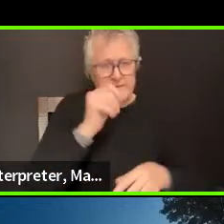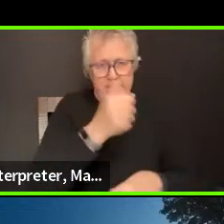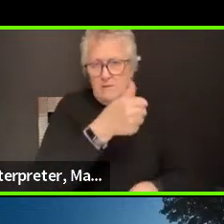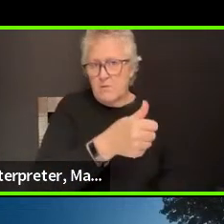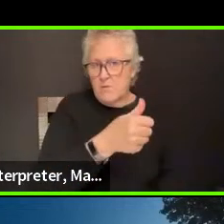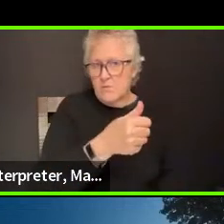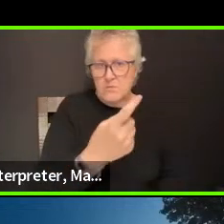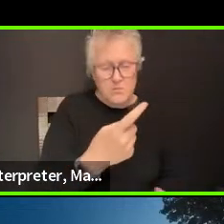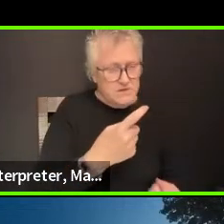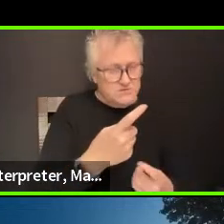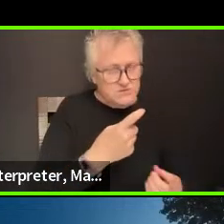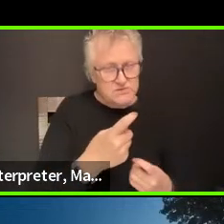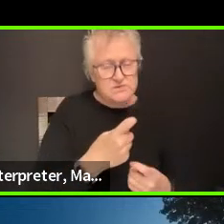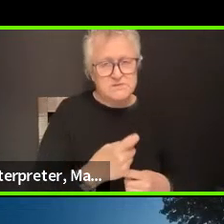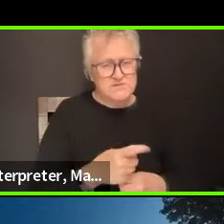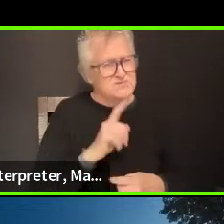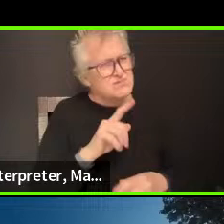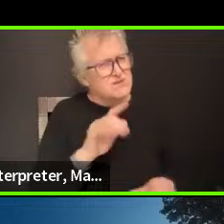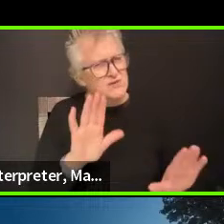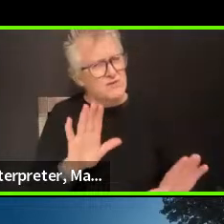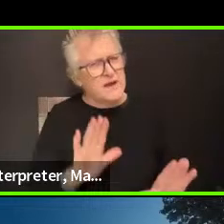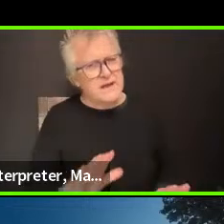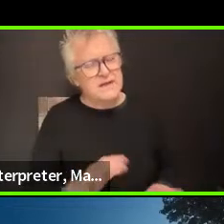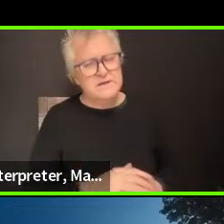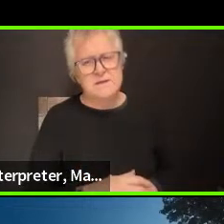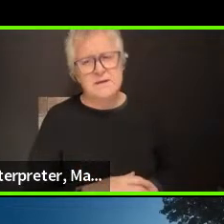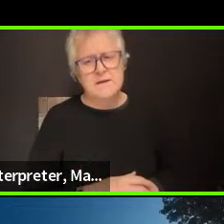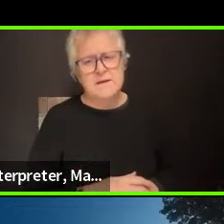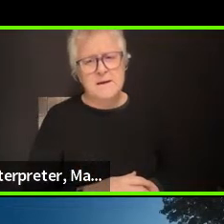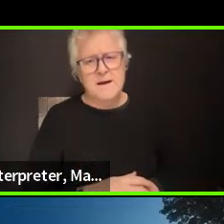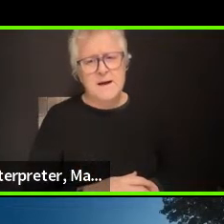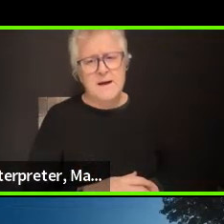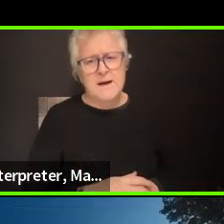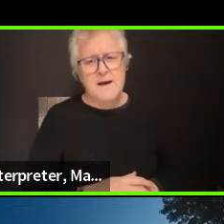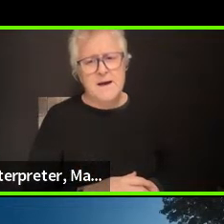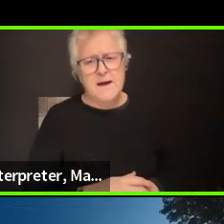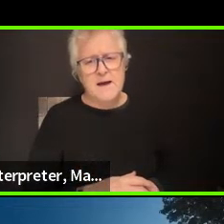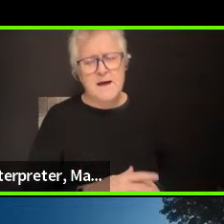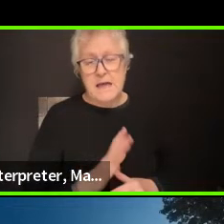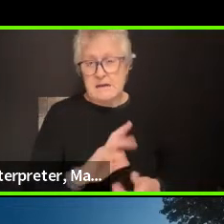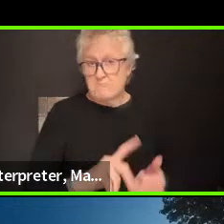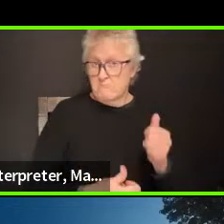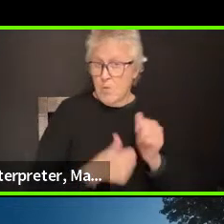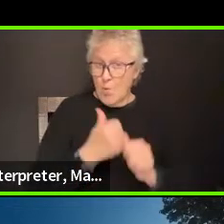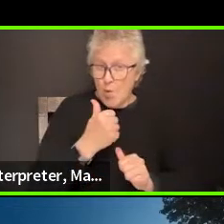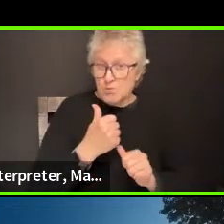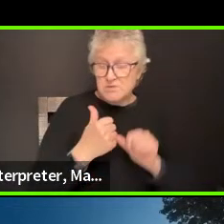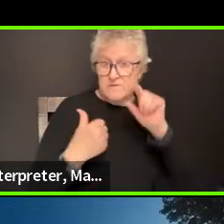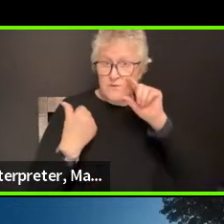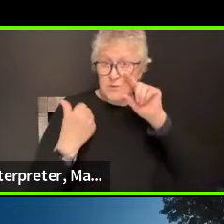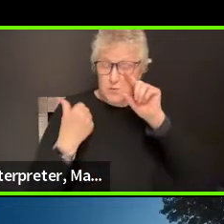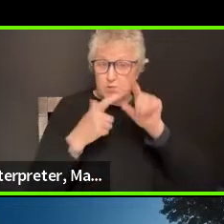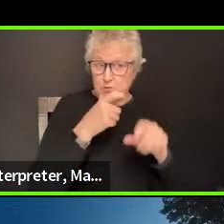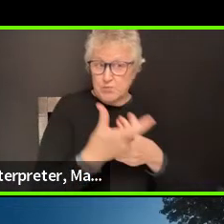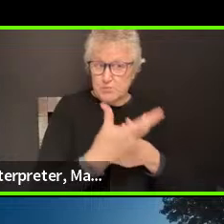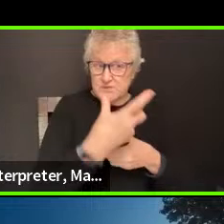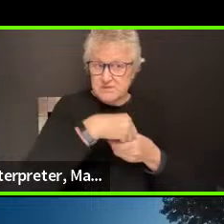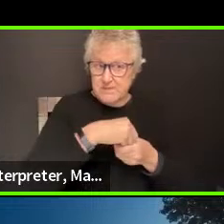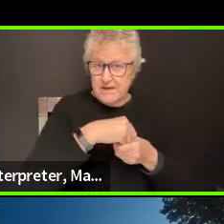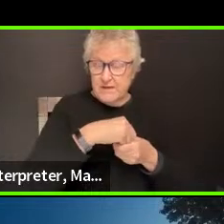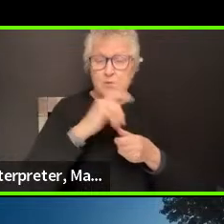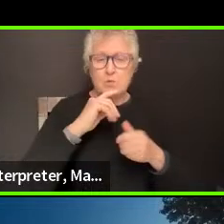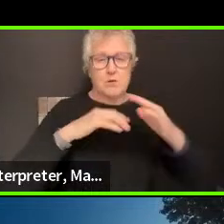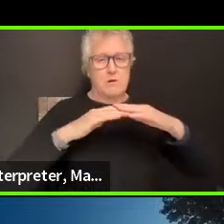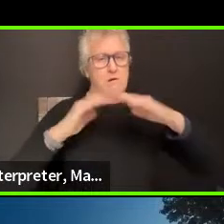it was really great. We had a majority of the youth that participated were actually under the age of